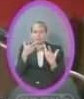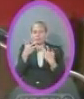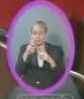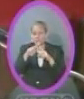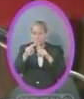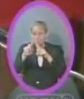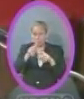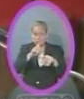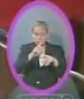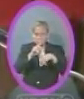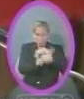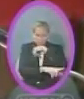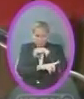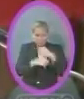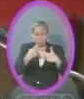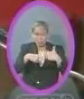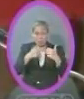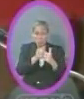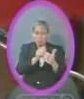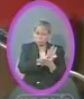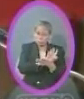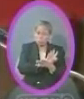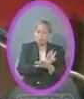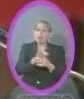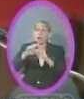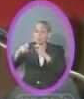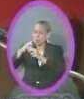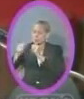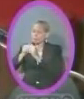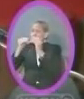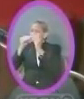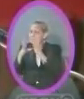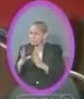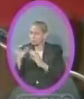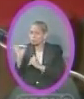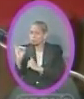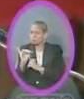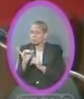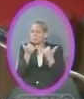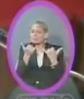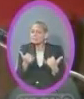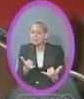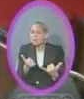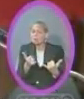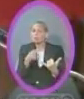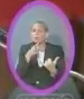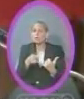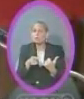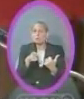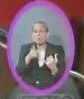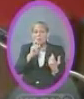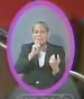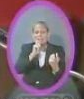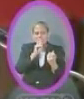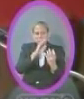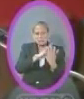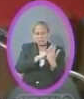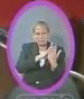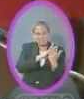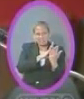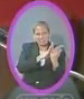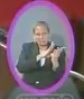the school. It has a set of consequences on the teachers themselves, because now you're going to skew the data on the basis of